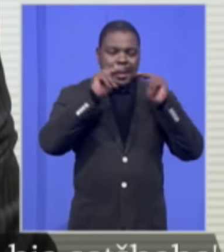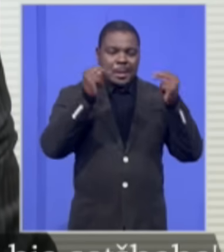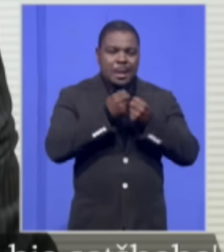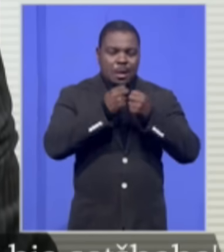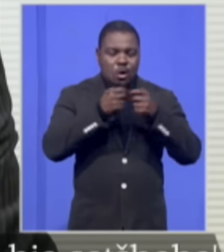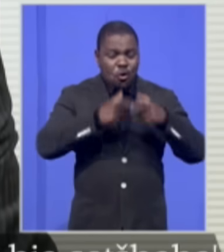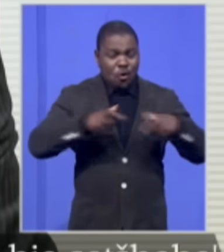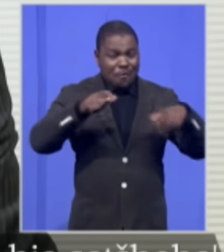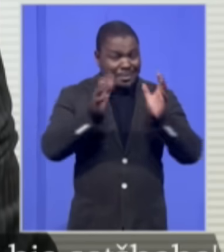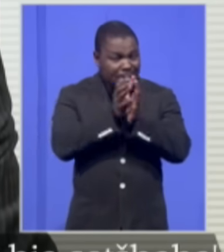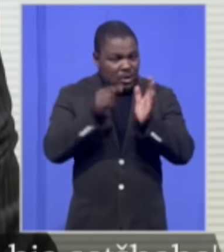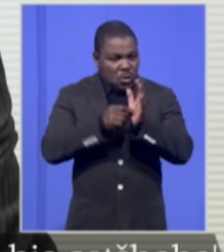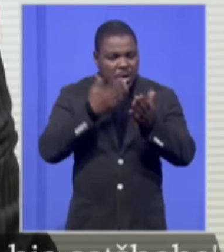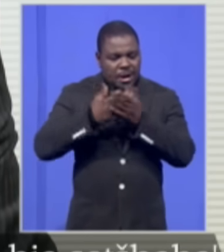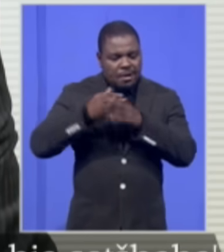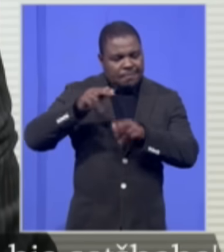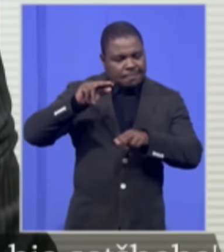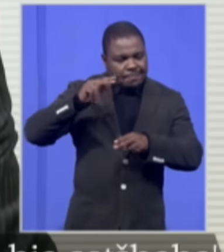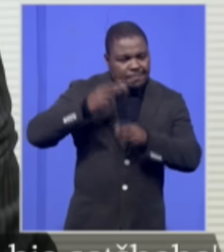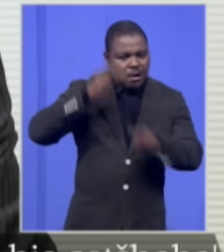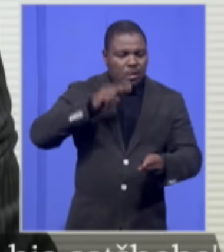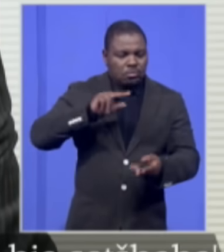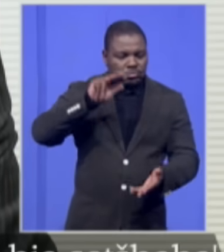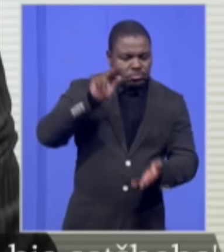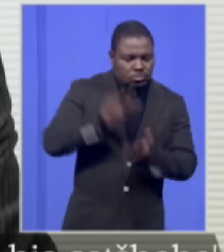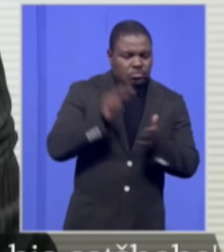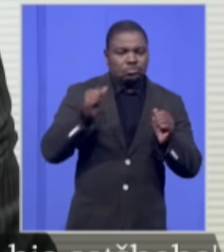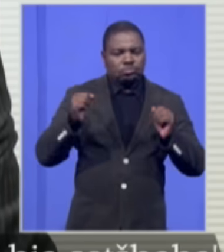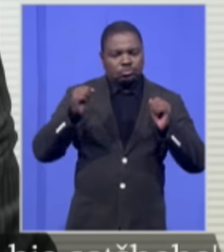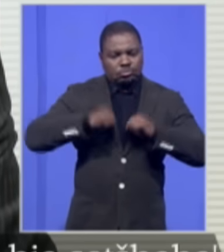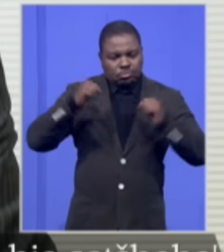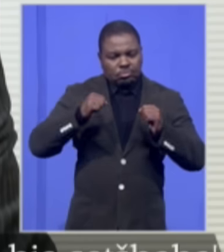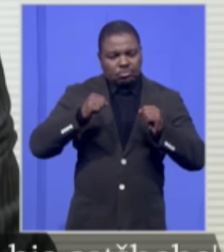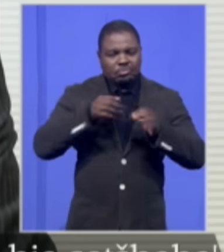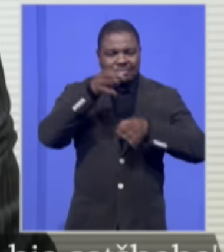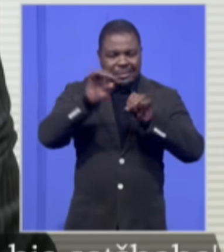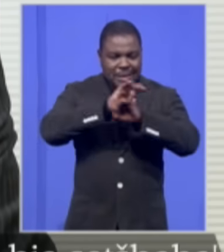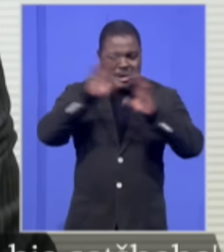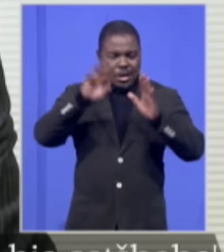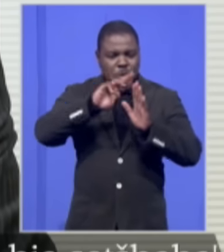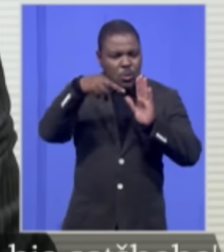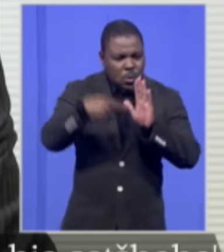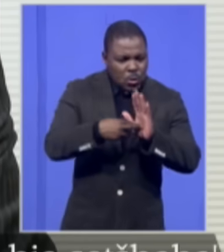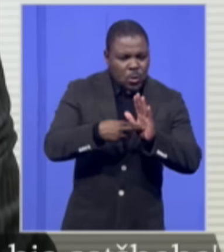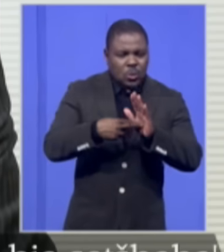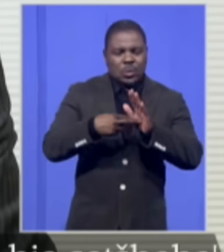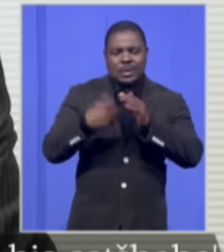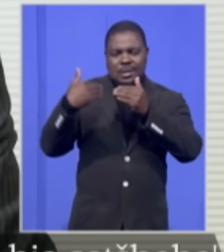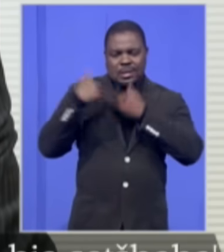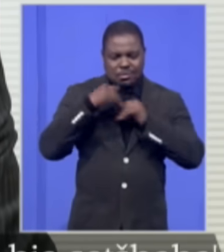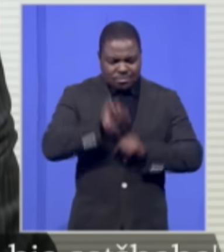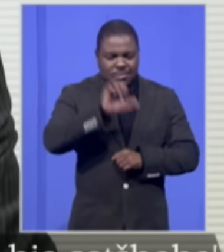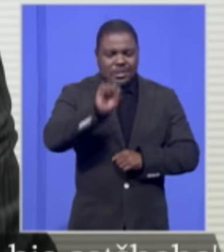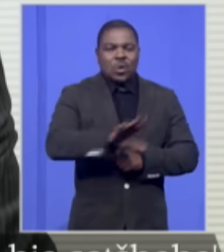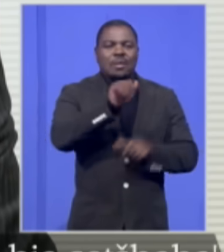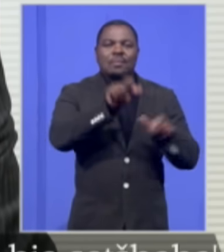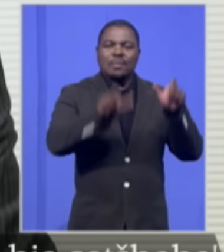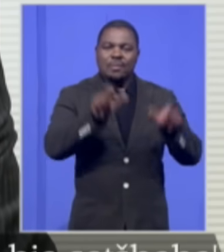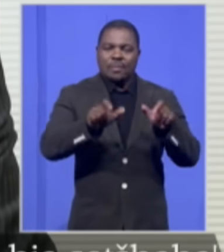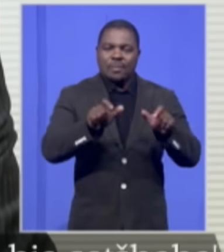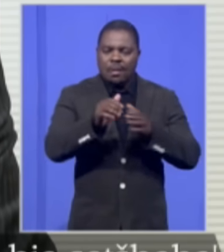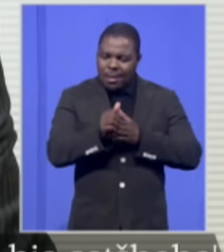will finalize a compact that outlines the roles and responsibilities of all South Africans. To guide